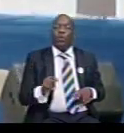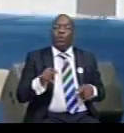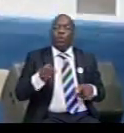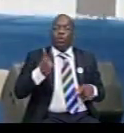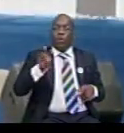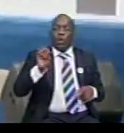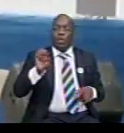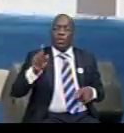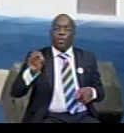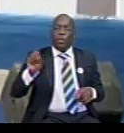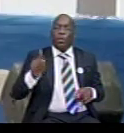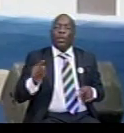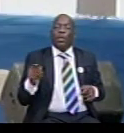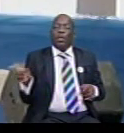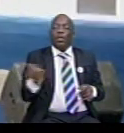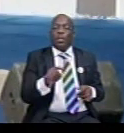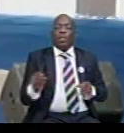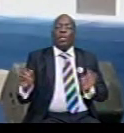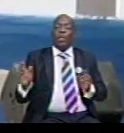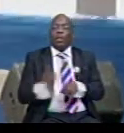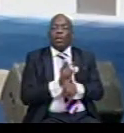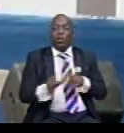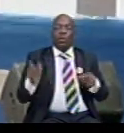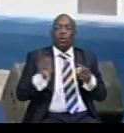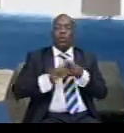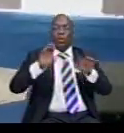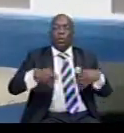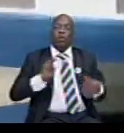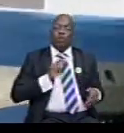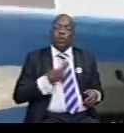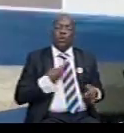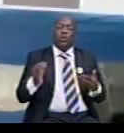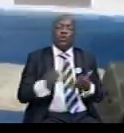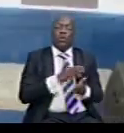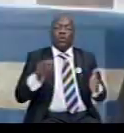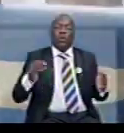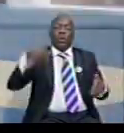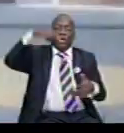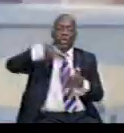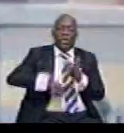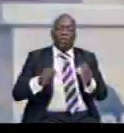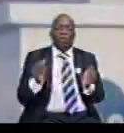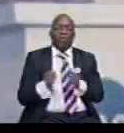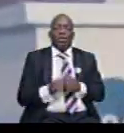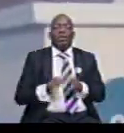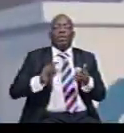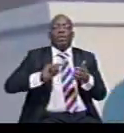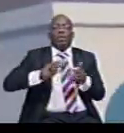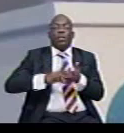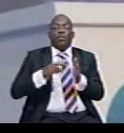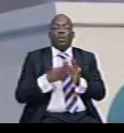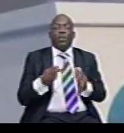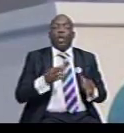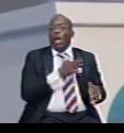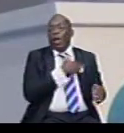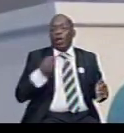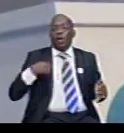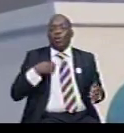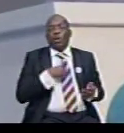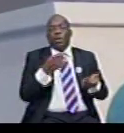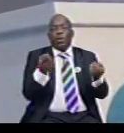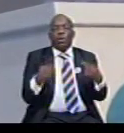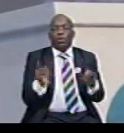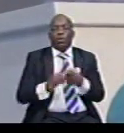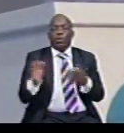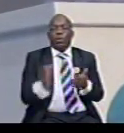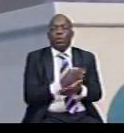they gave us the song deep with meaning. And we come now to bless the people of God with those songs. But